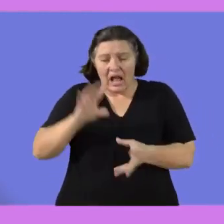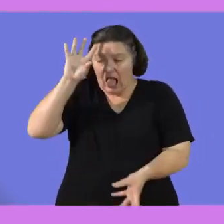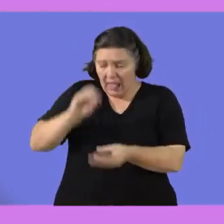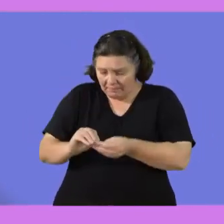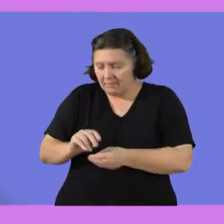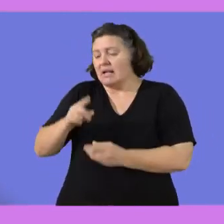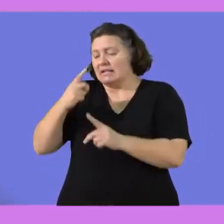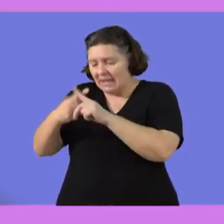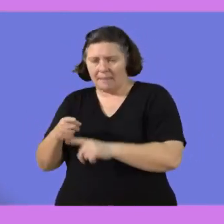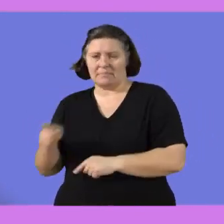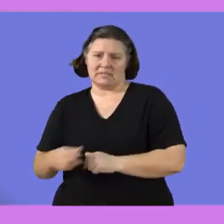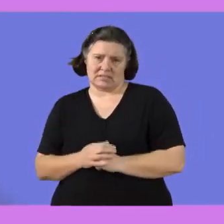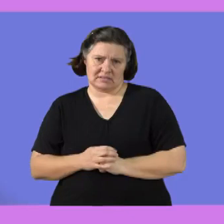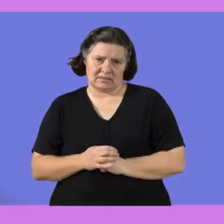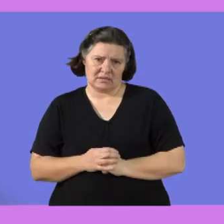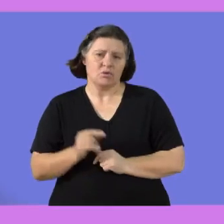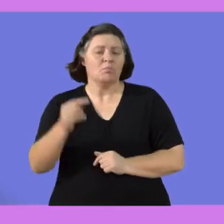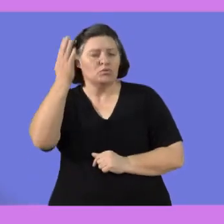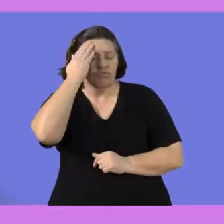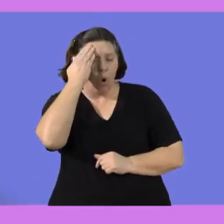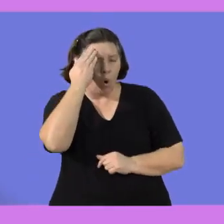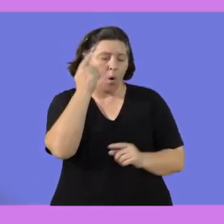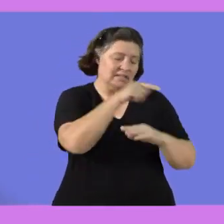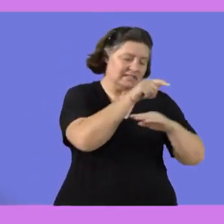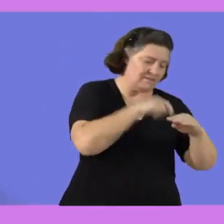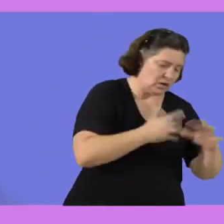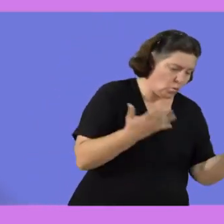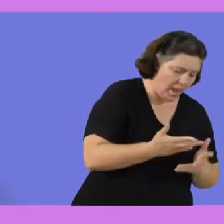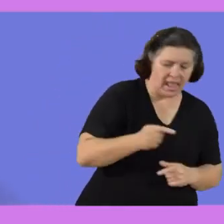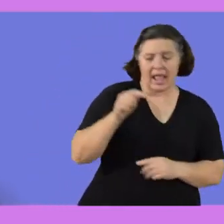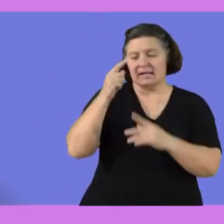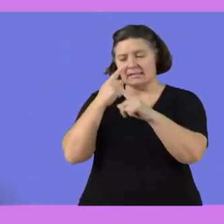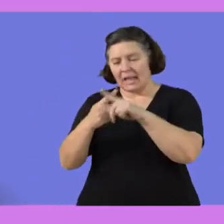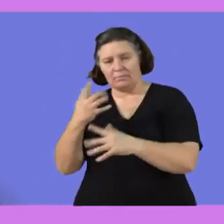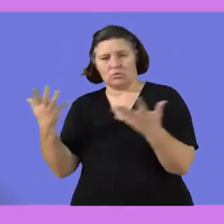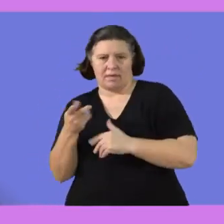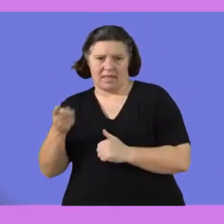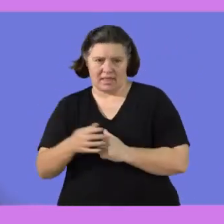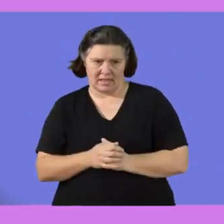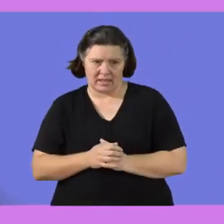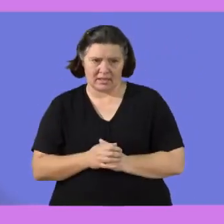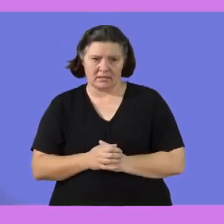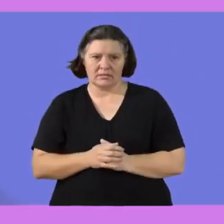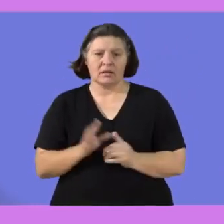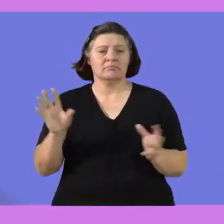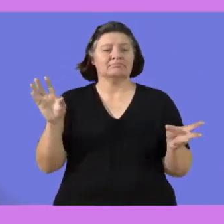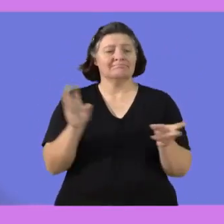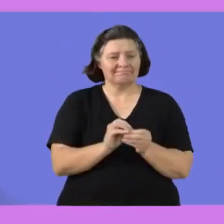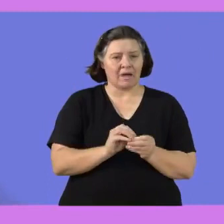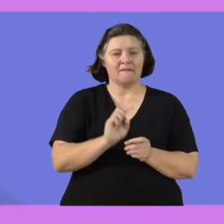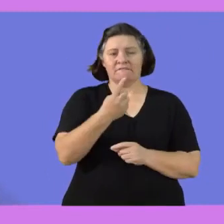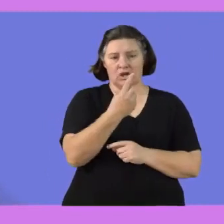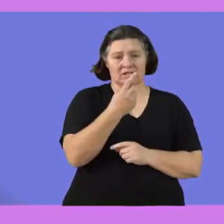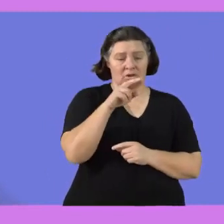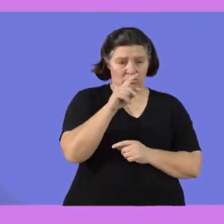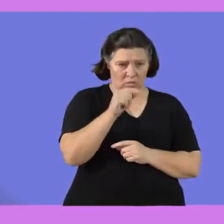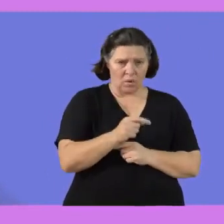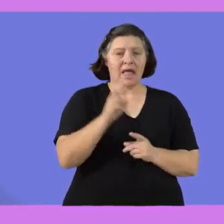know when to multiply and when to divide. And then not getting the sum of ratios first